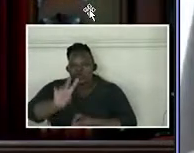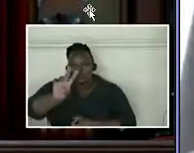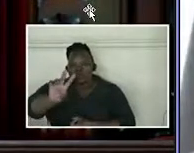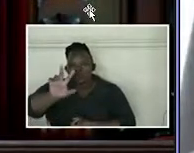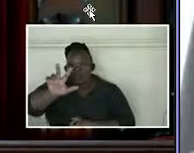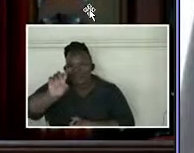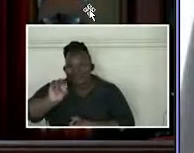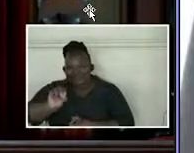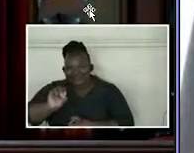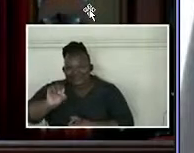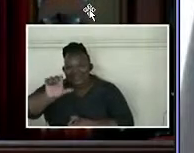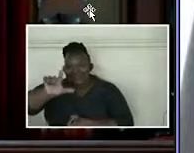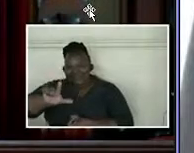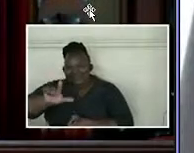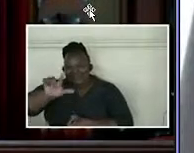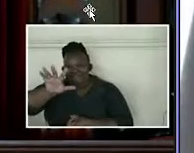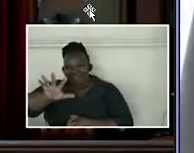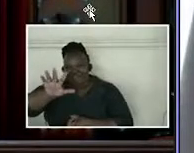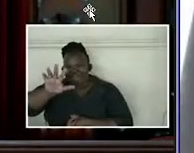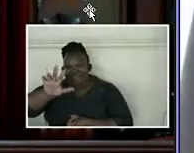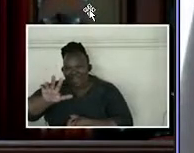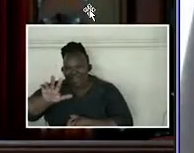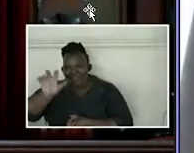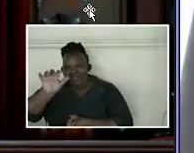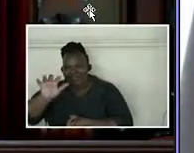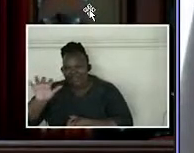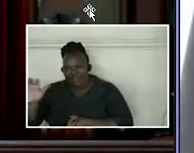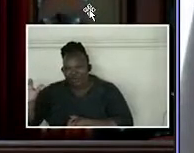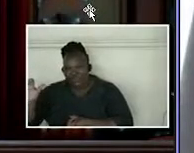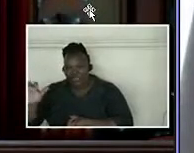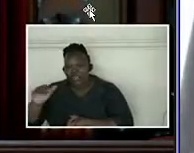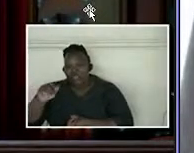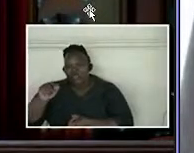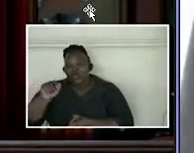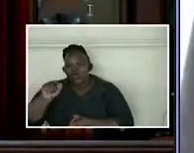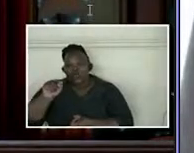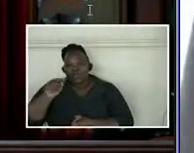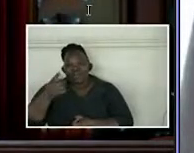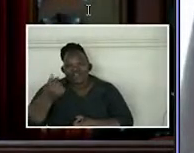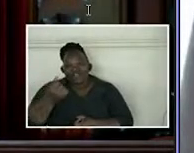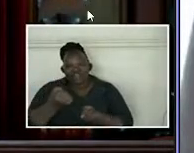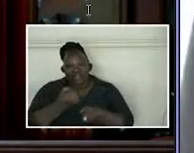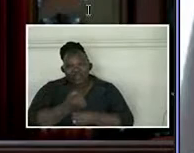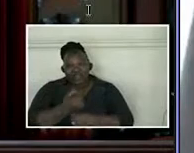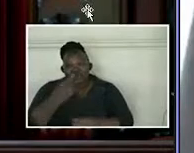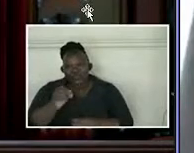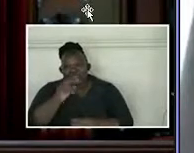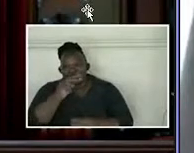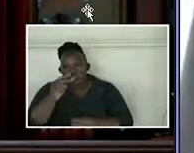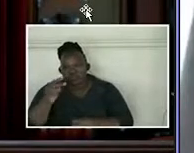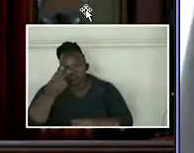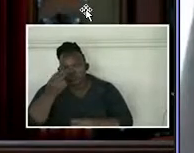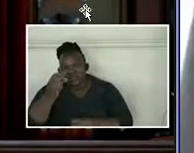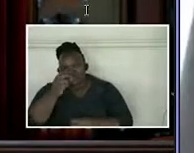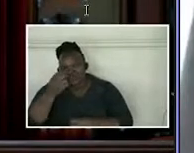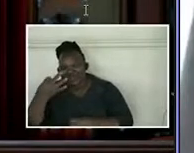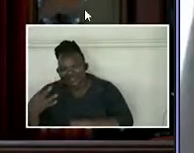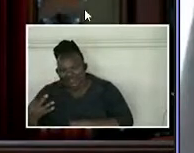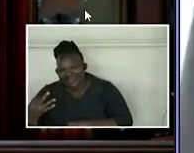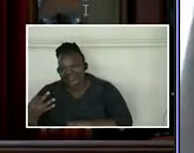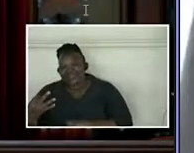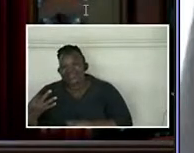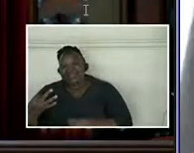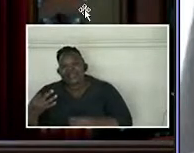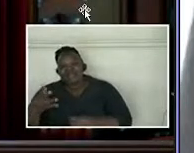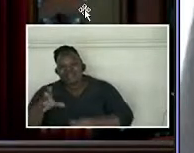759 million in 2022-2023 financial year for the provision of effective management administration of the